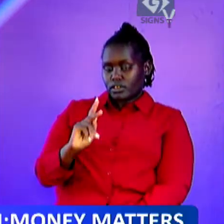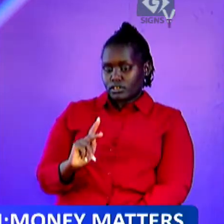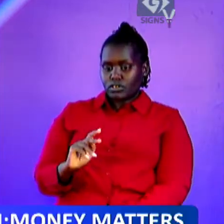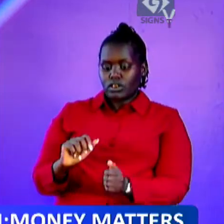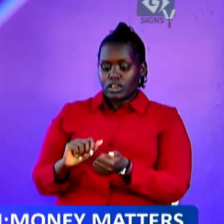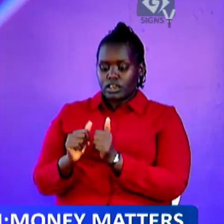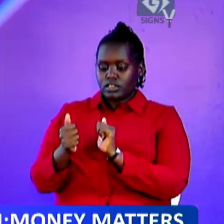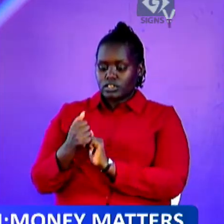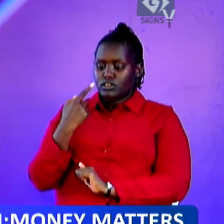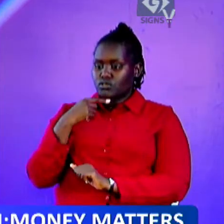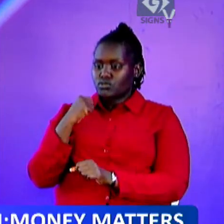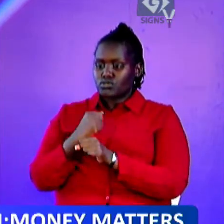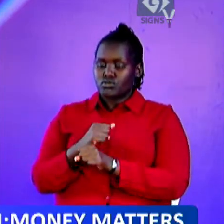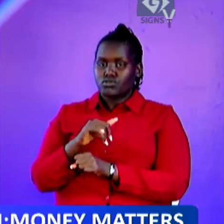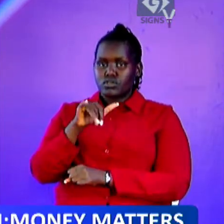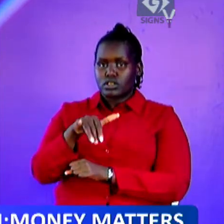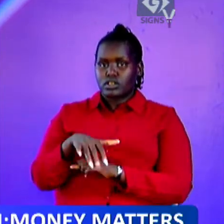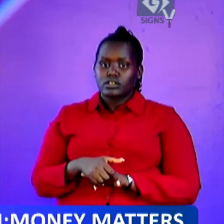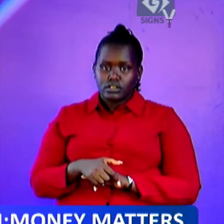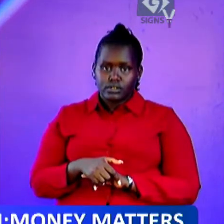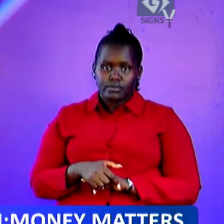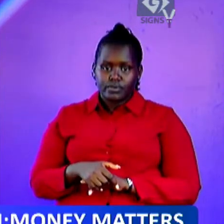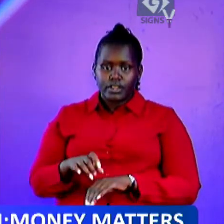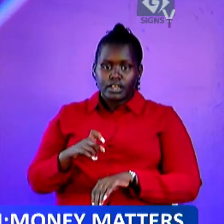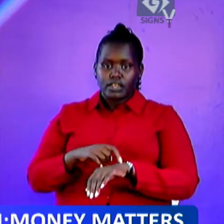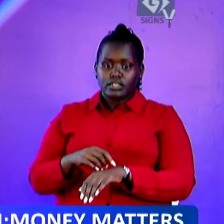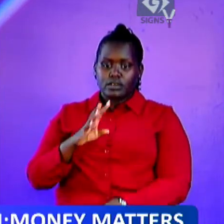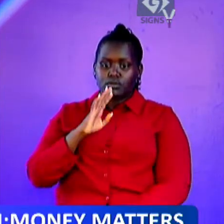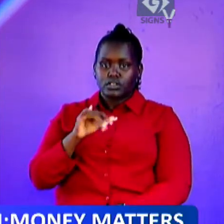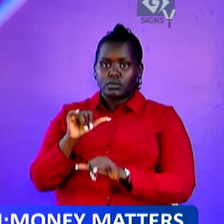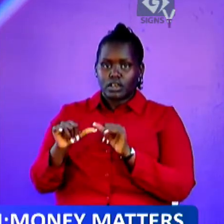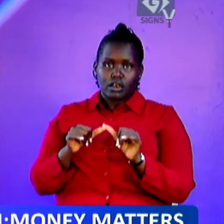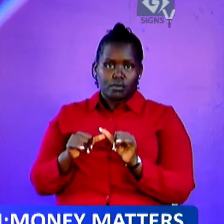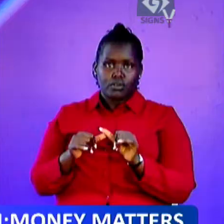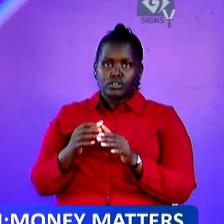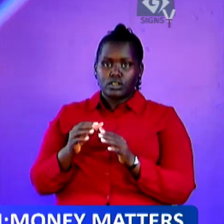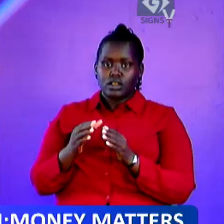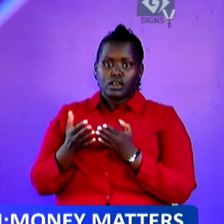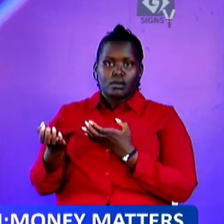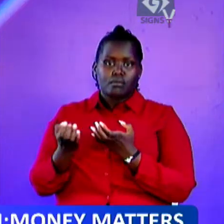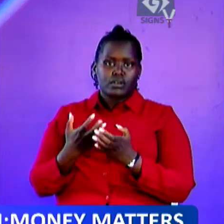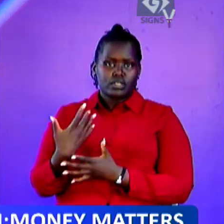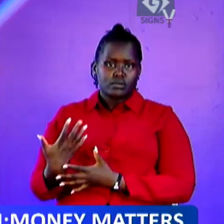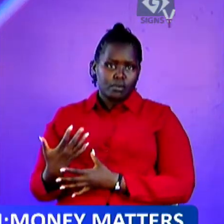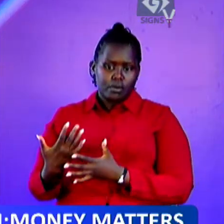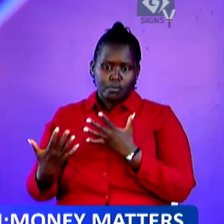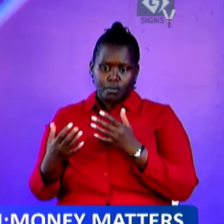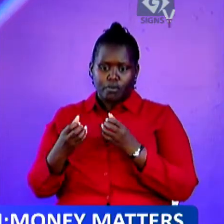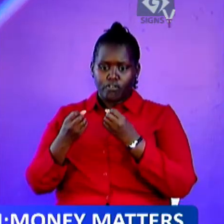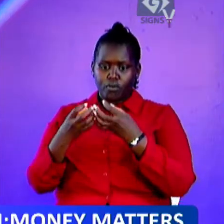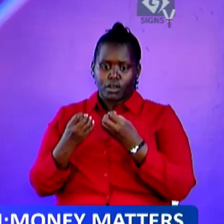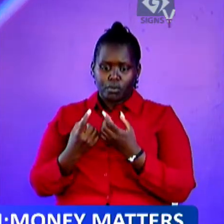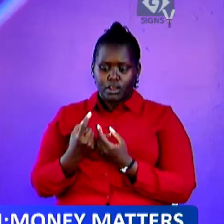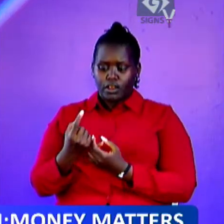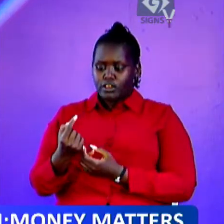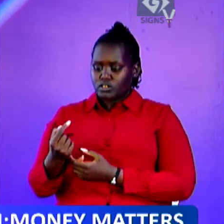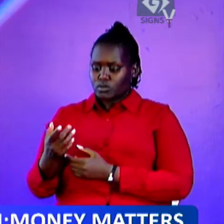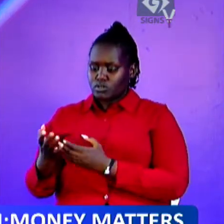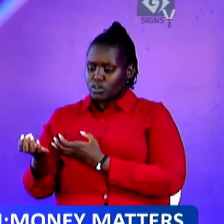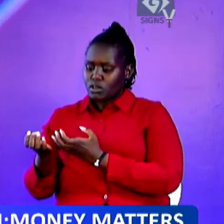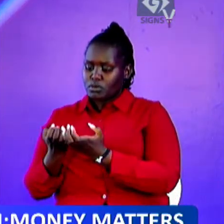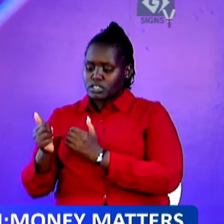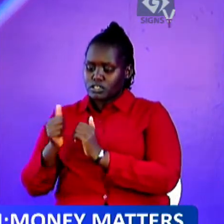route. Yeah, they do. But as you speak about commercial paper, then I'm looking at it. It might be a fighting chance for so many small businesses that we have